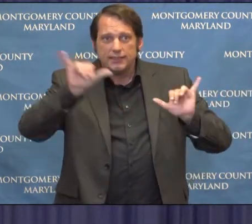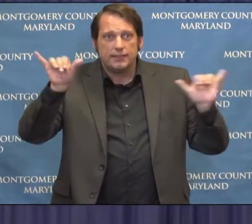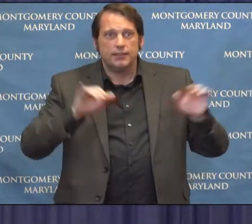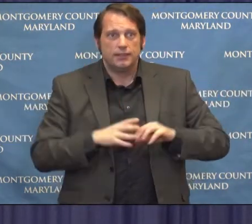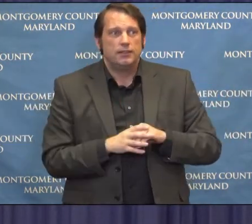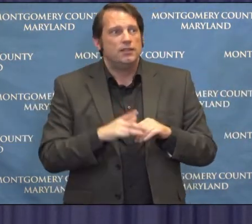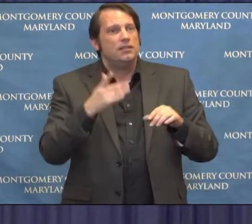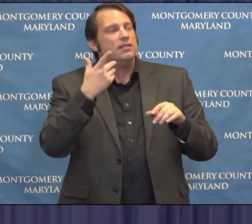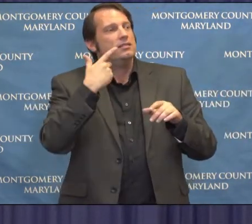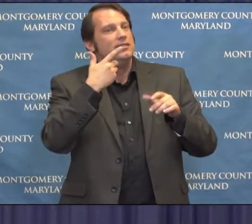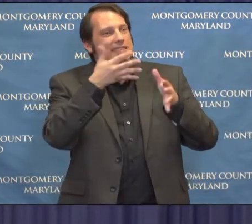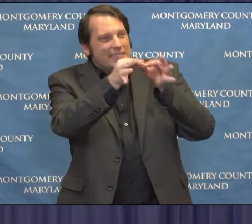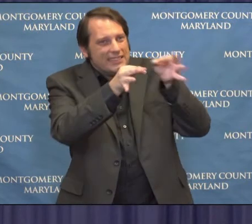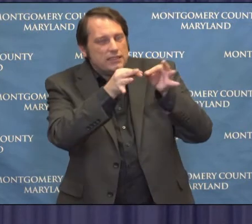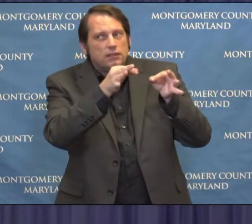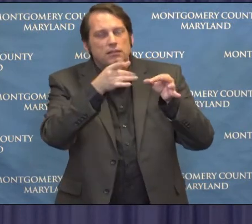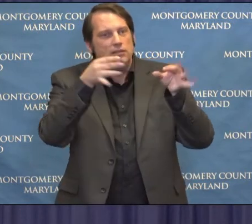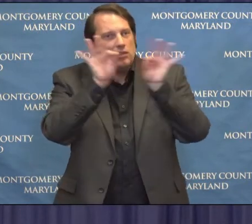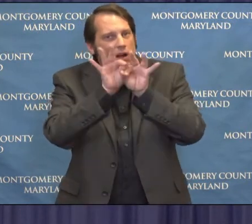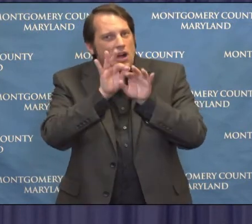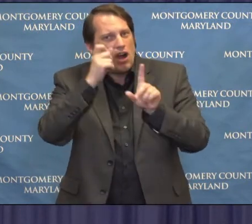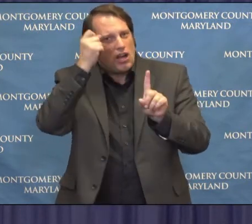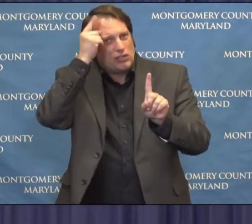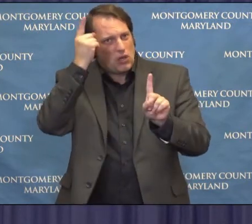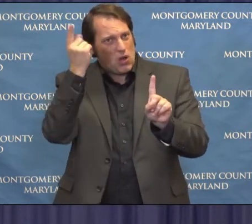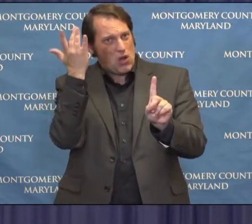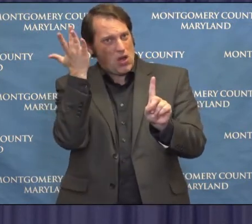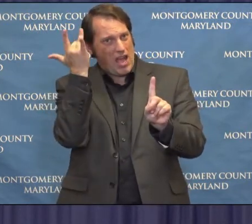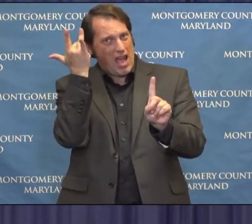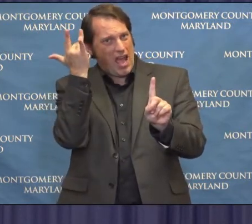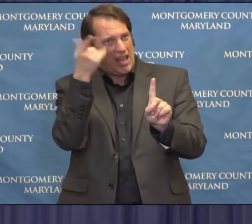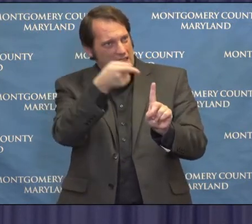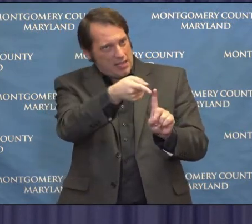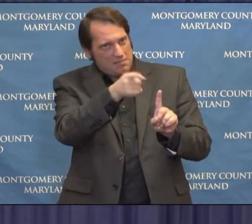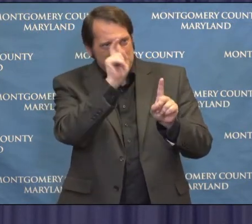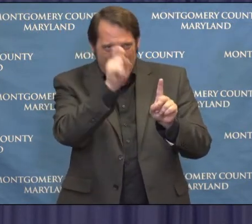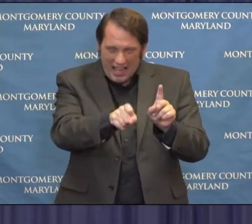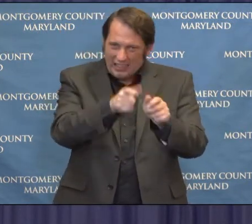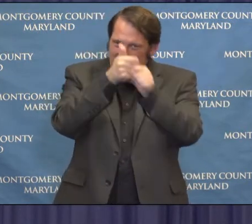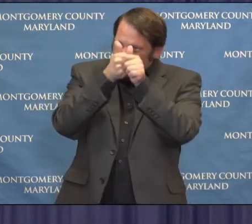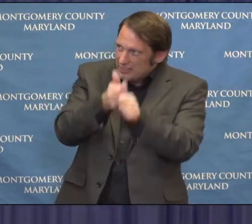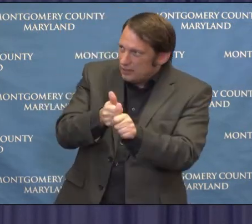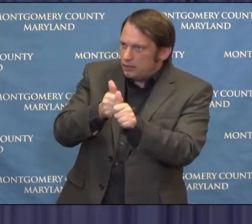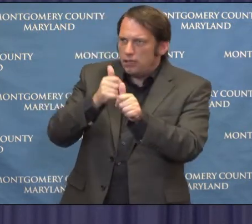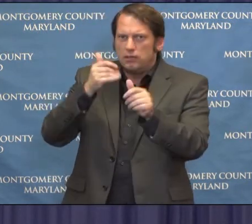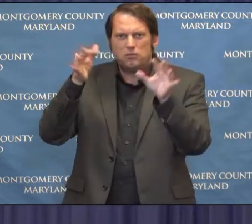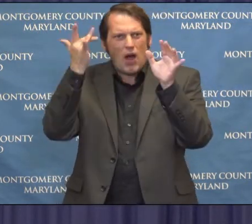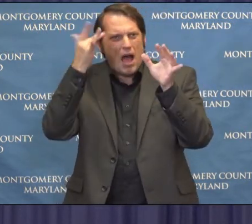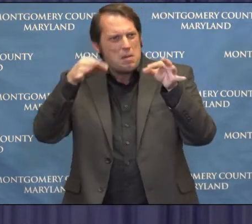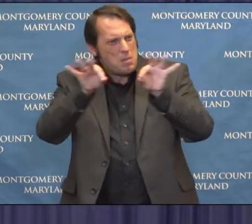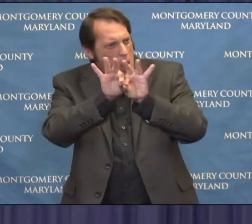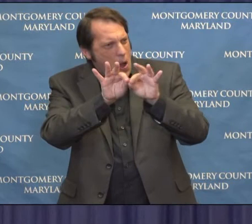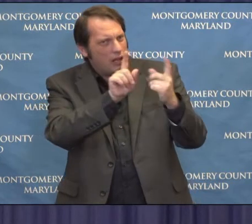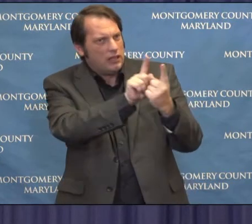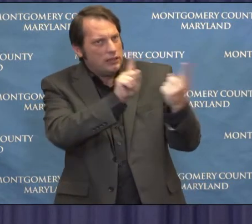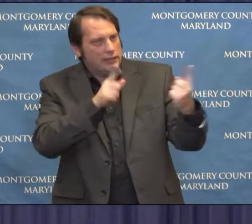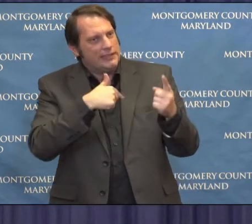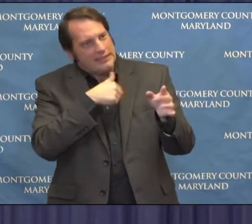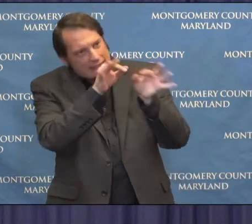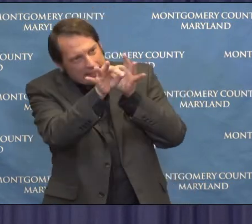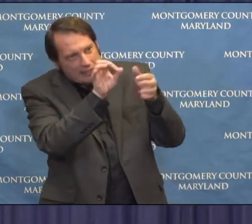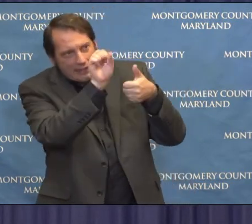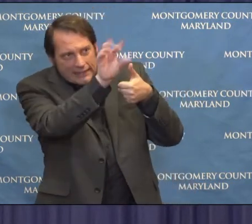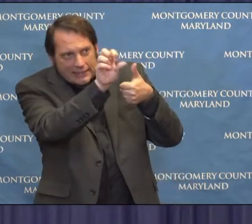place, the need to have social distancing in order to make our community safer and not to spread this virus.